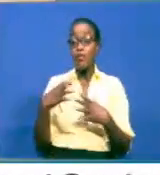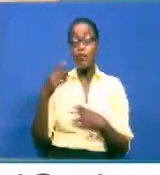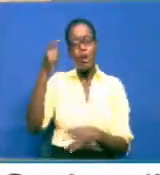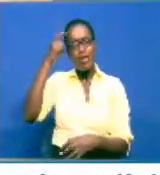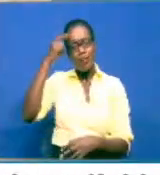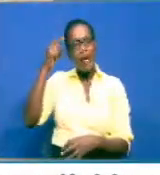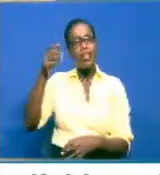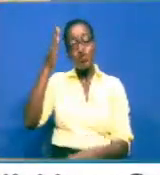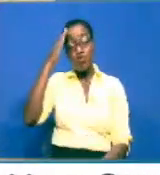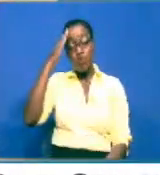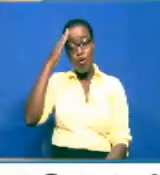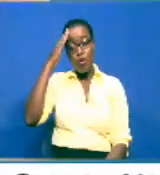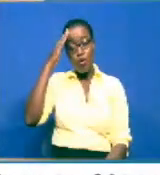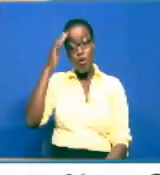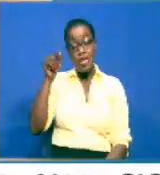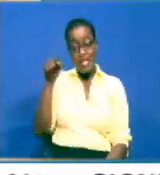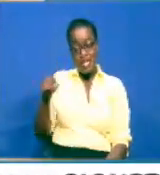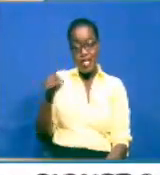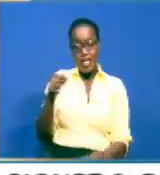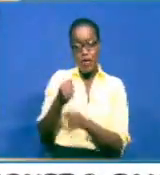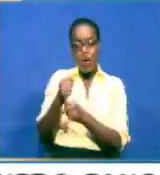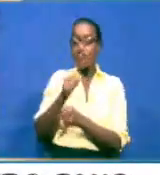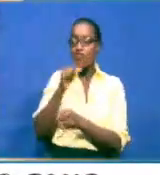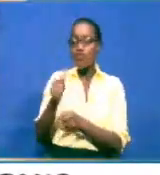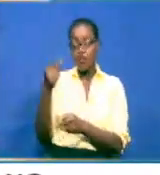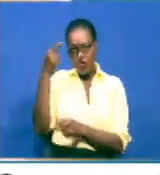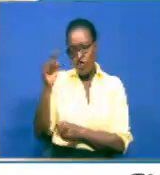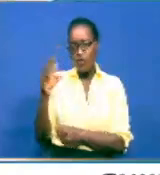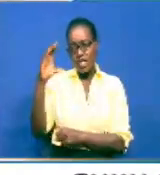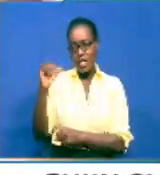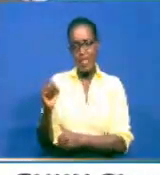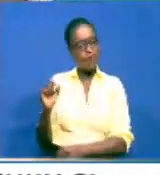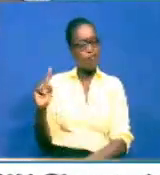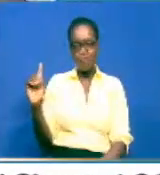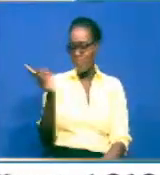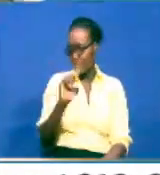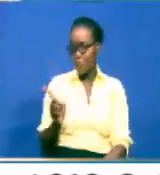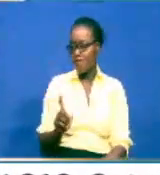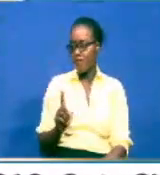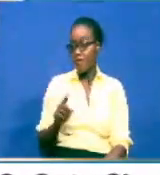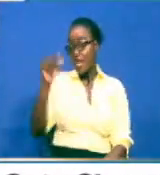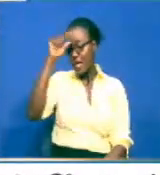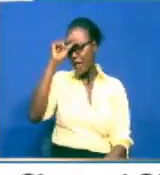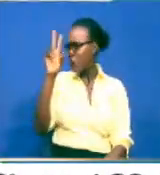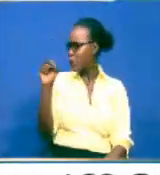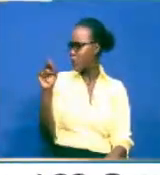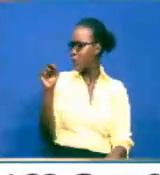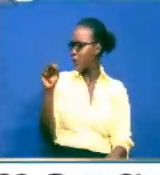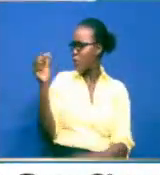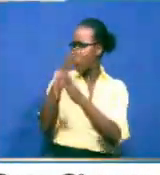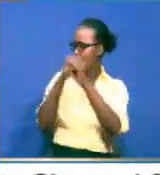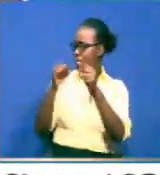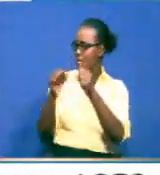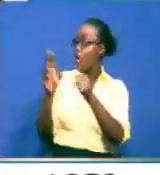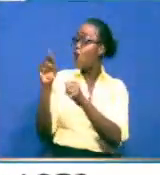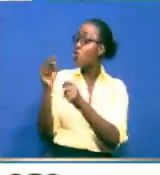know that they're doing this not for the CS, not for the government, yes. not for the president, but for